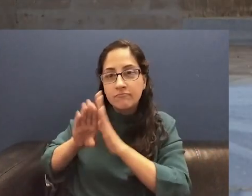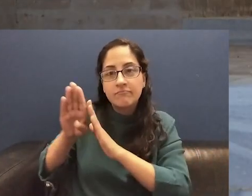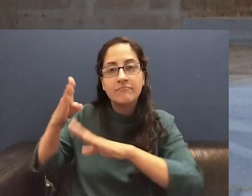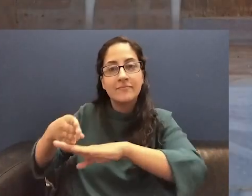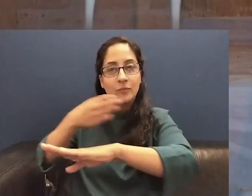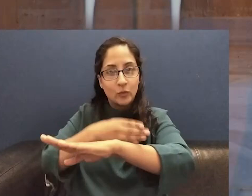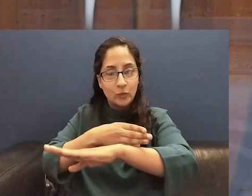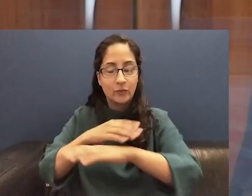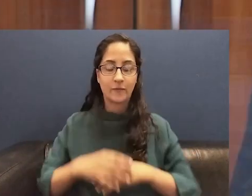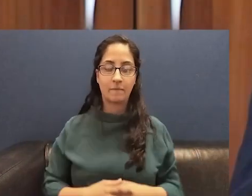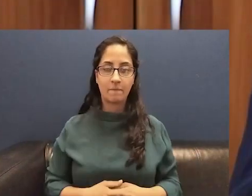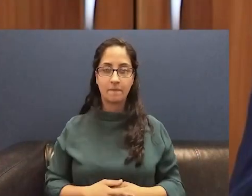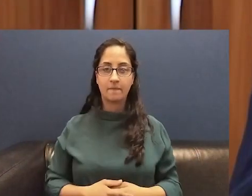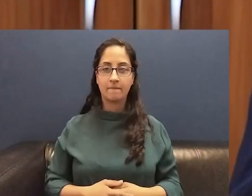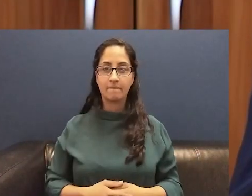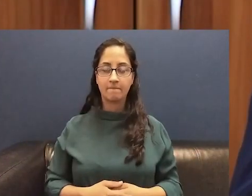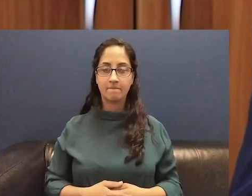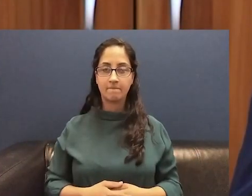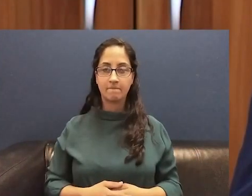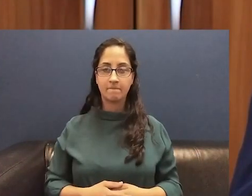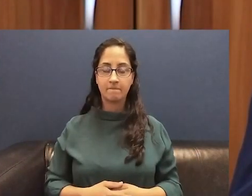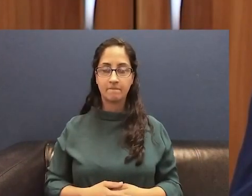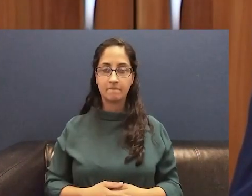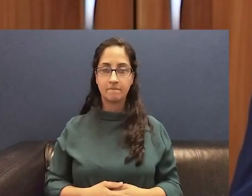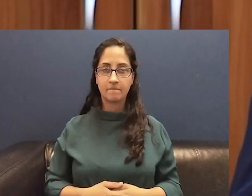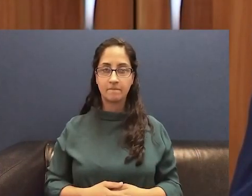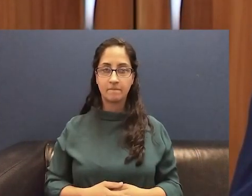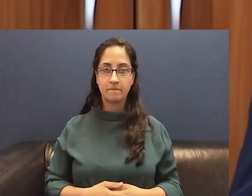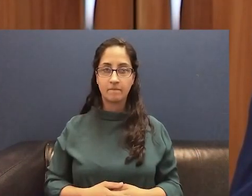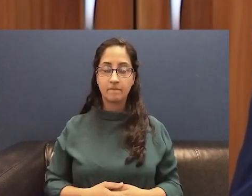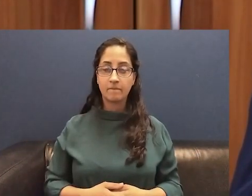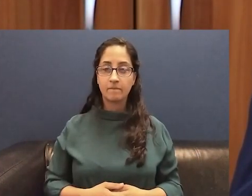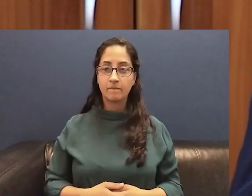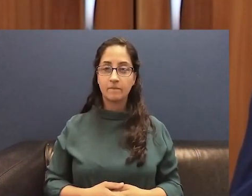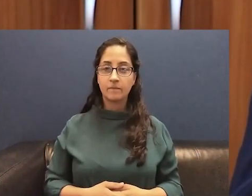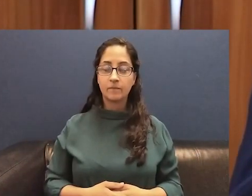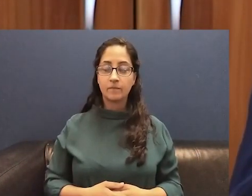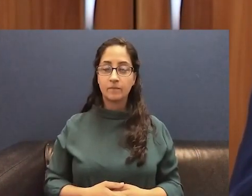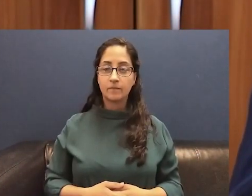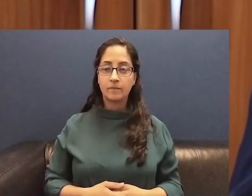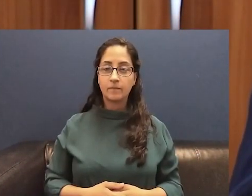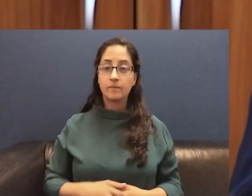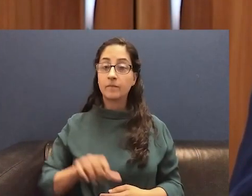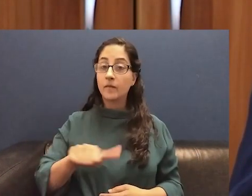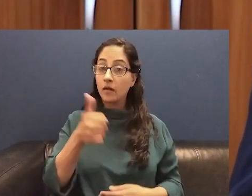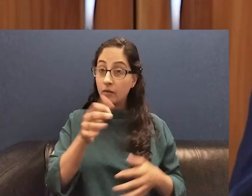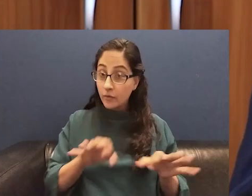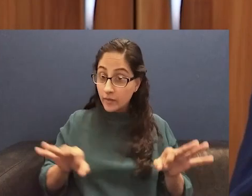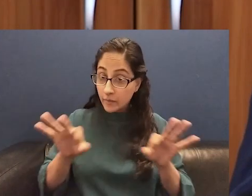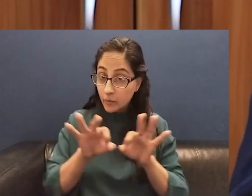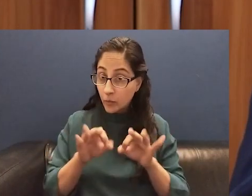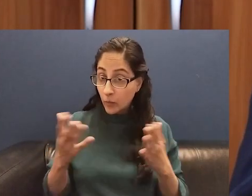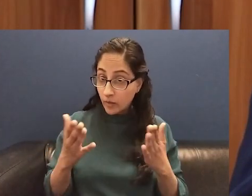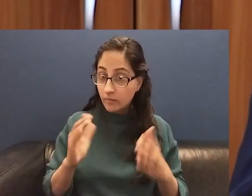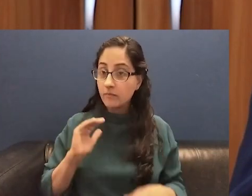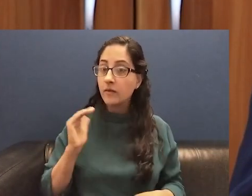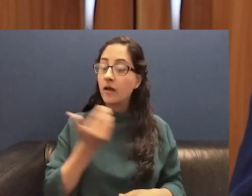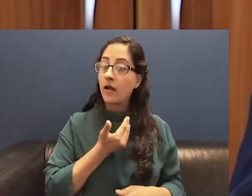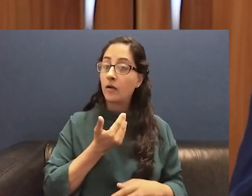wanted to also assure whoever support programs in Afghanistan that we will